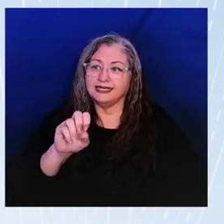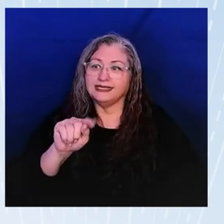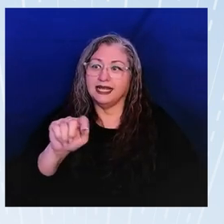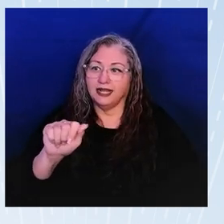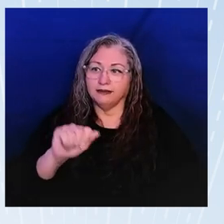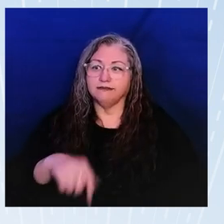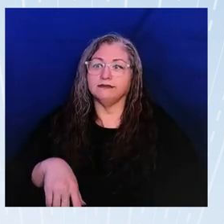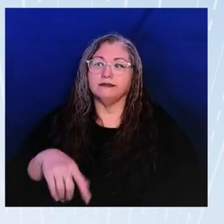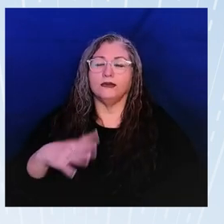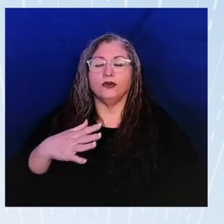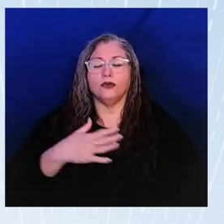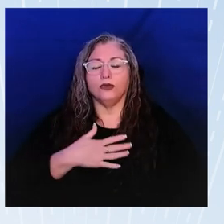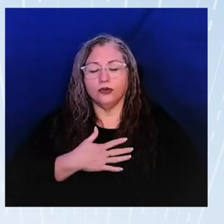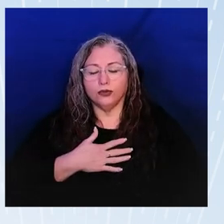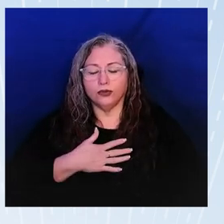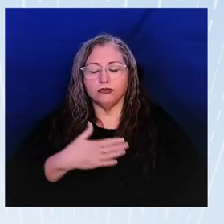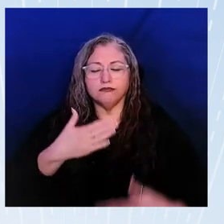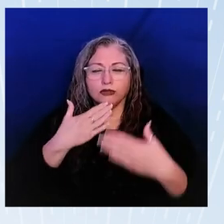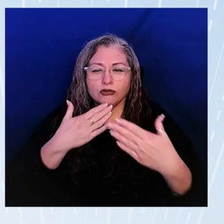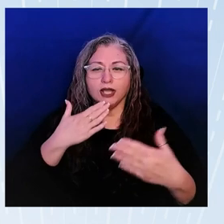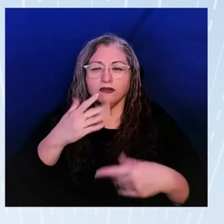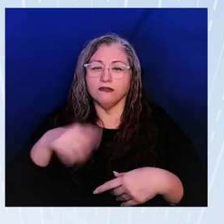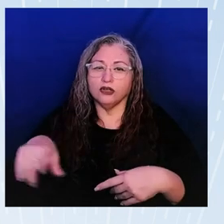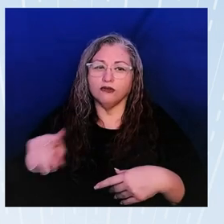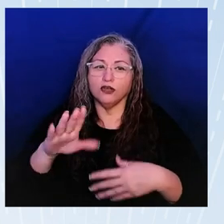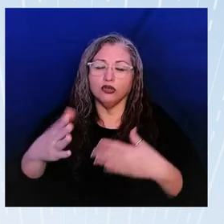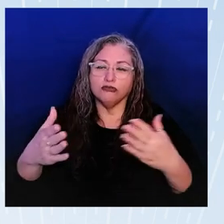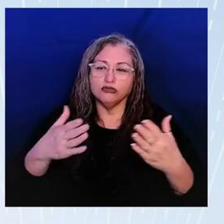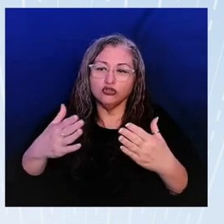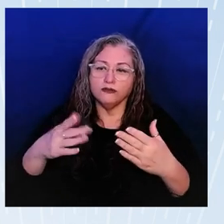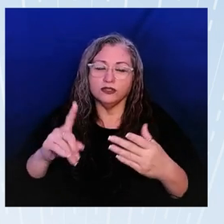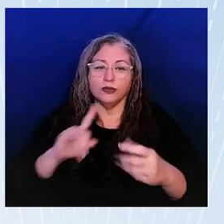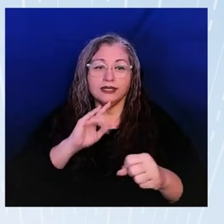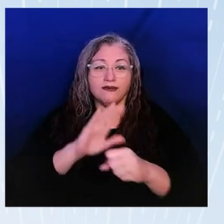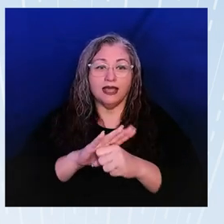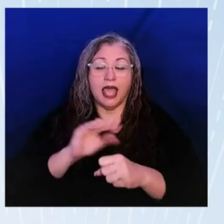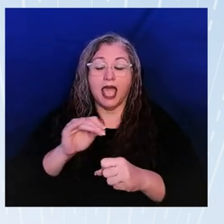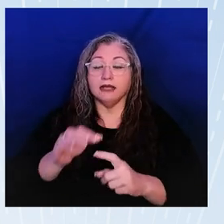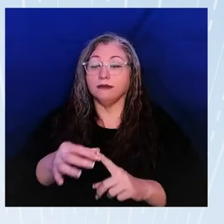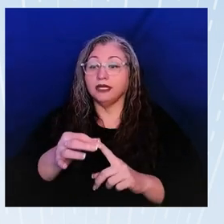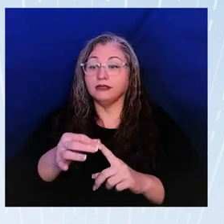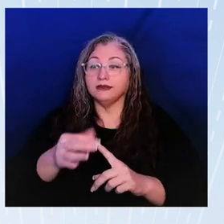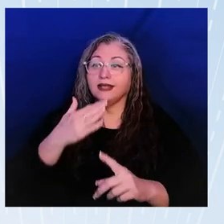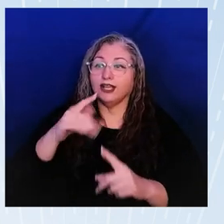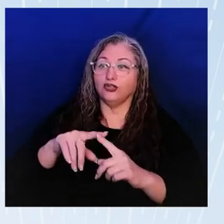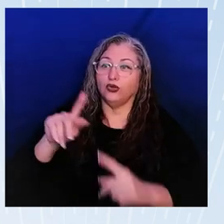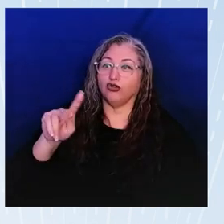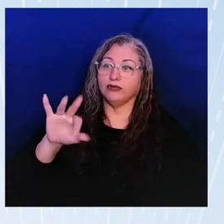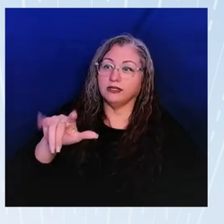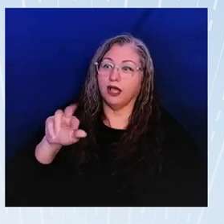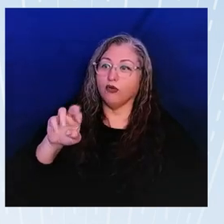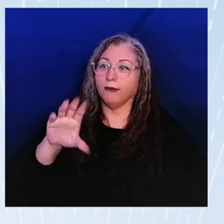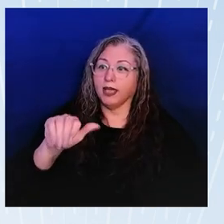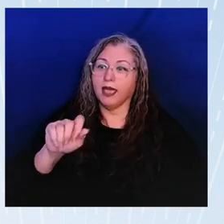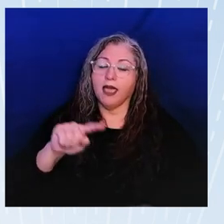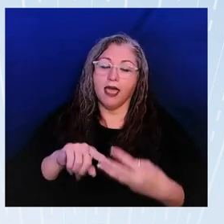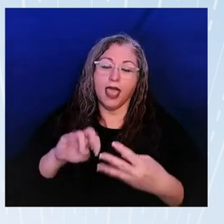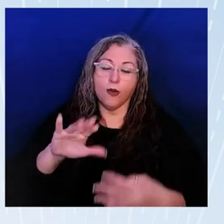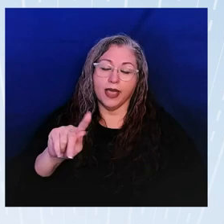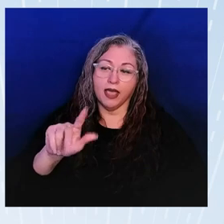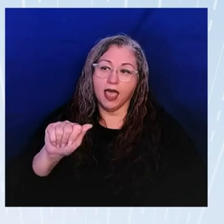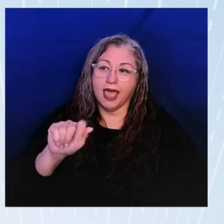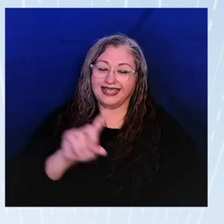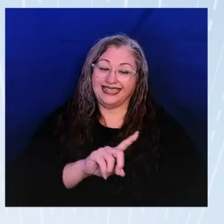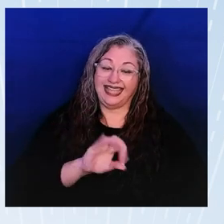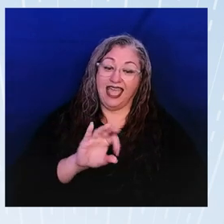deeply grateful to each of you for your service and dedication. I especially want to thank Crystal, Rebecca, Erica, our DFOs, and